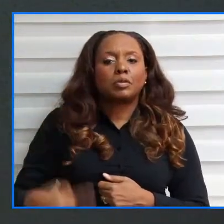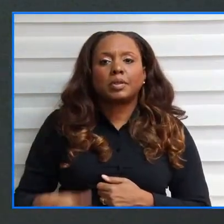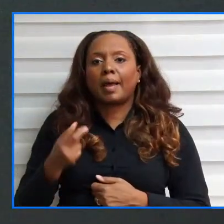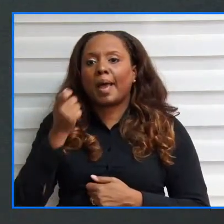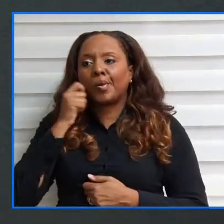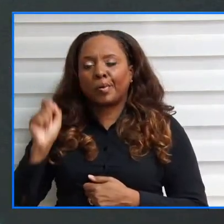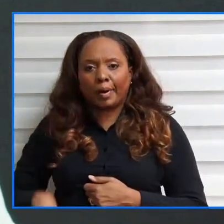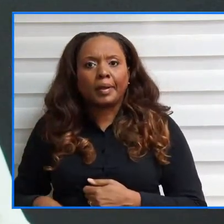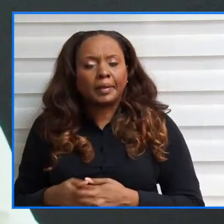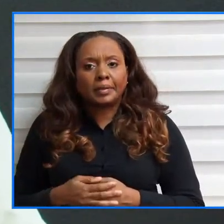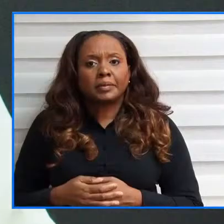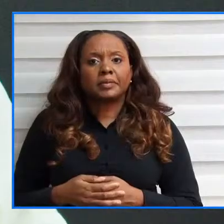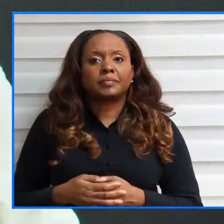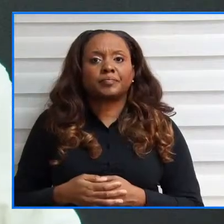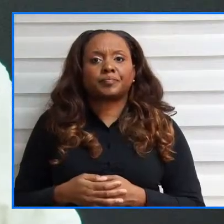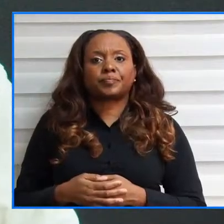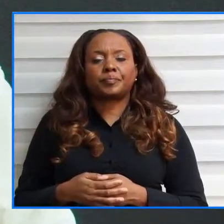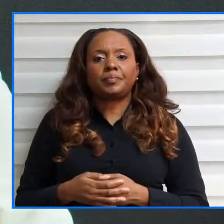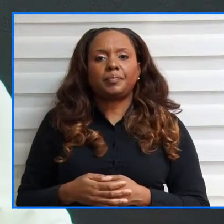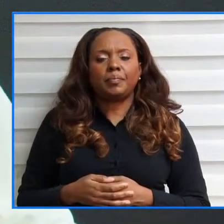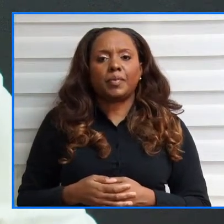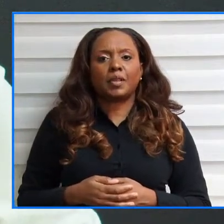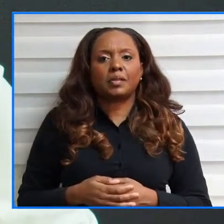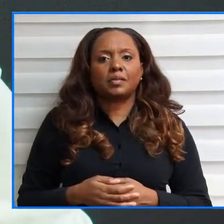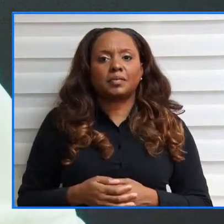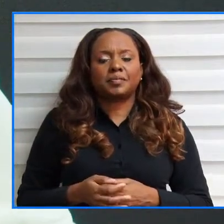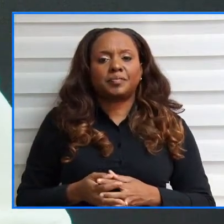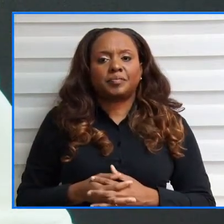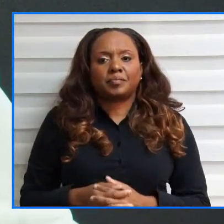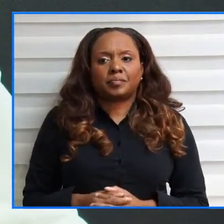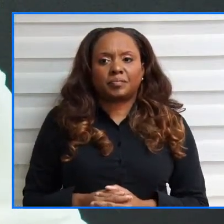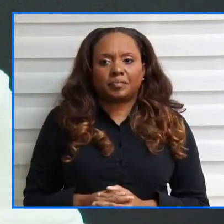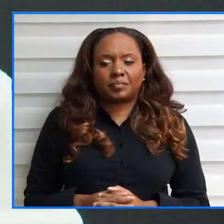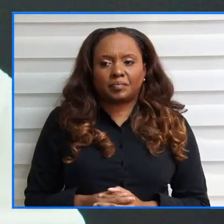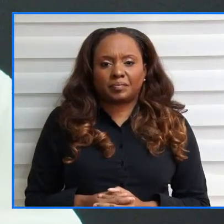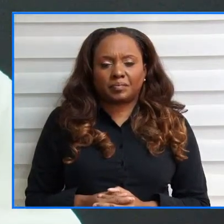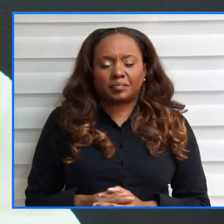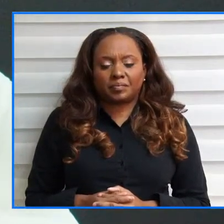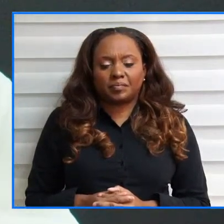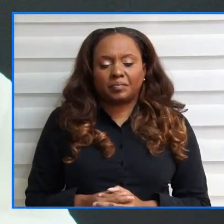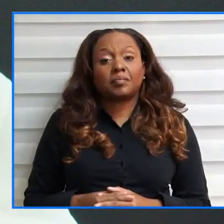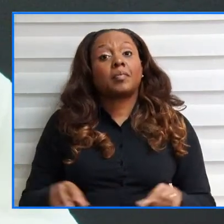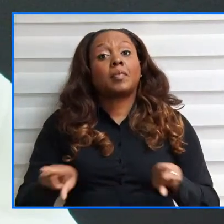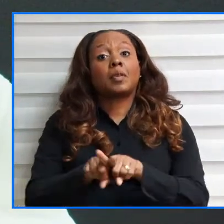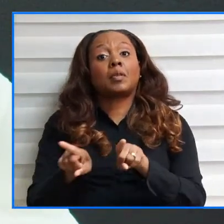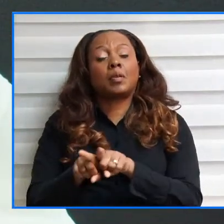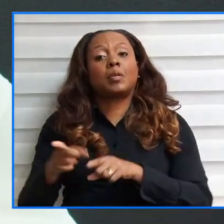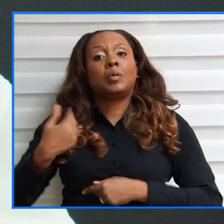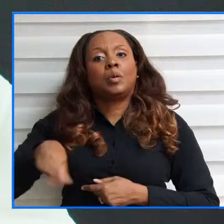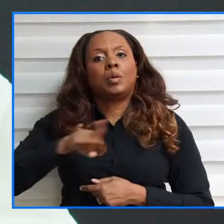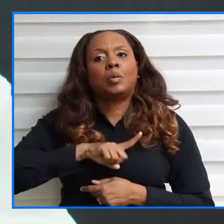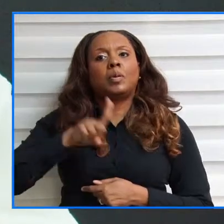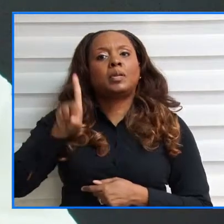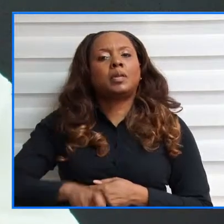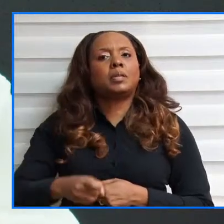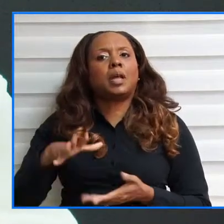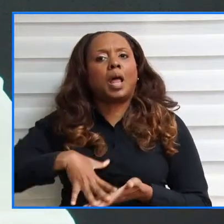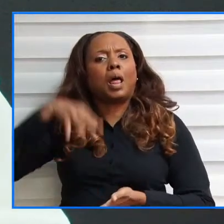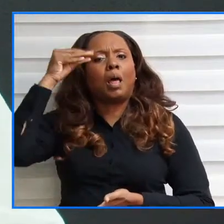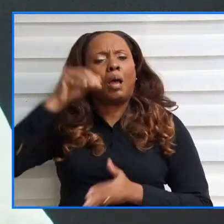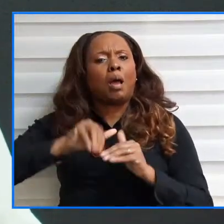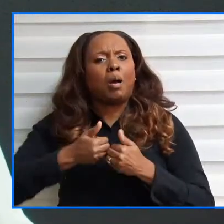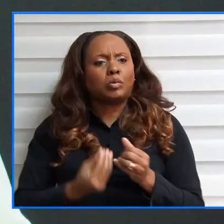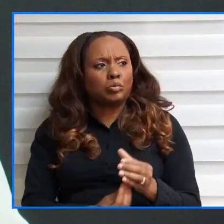markets. What it does do, however, is to raise for us the opportunities to be more self-sufficient and